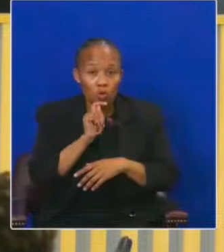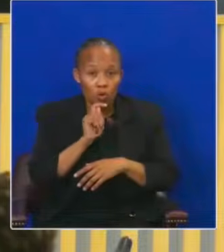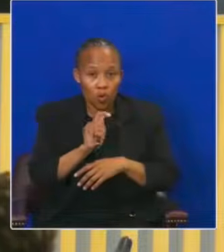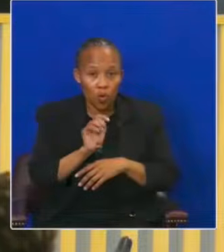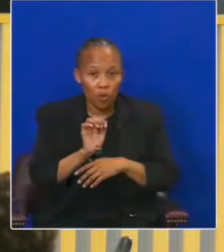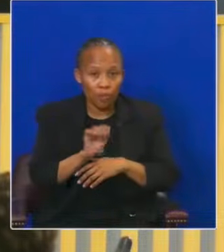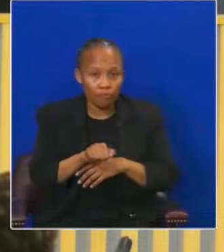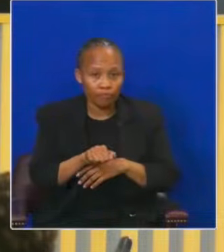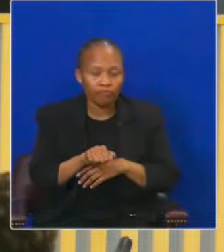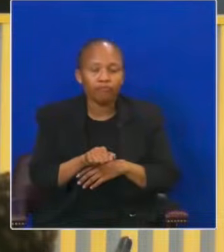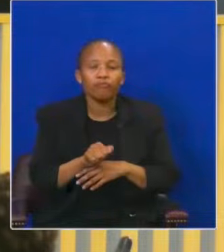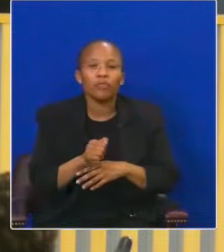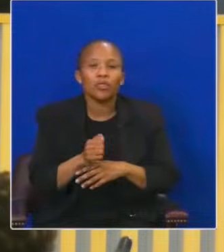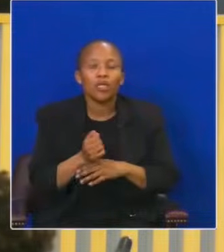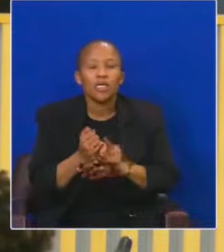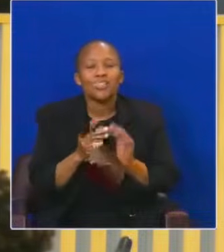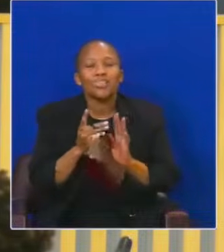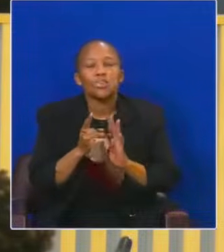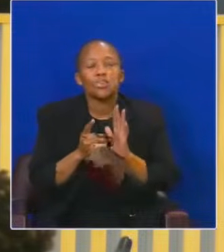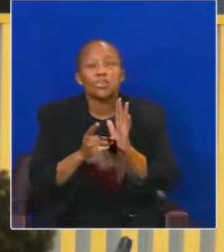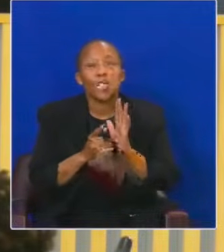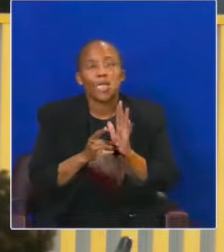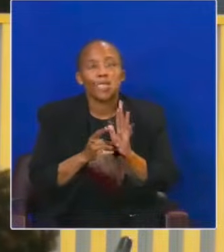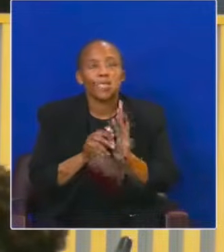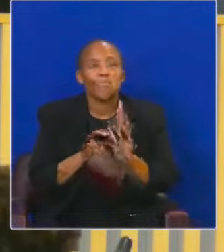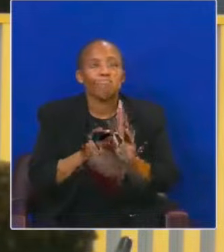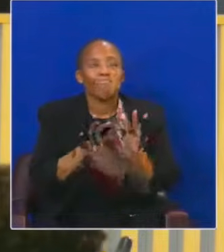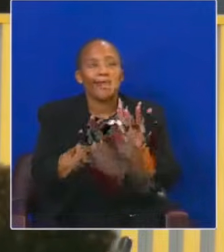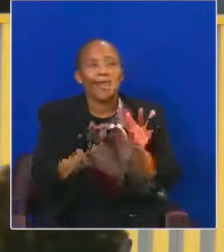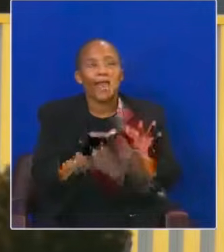on the 18th of December,